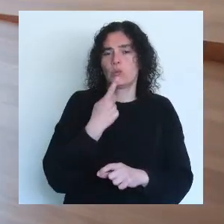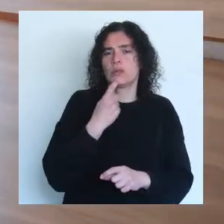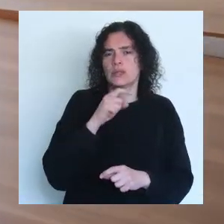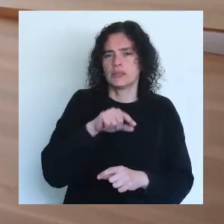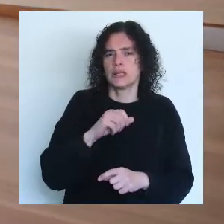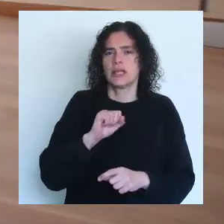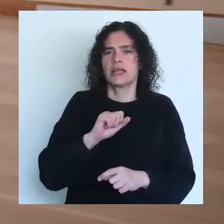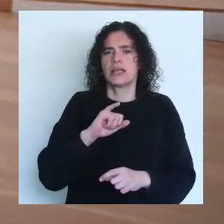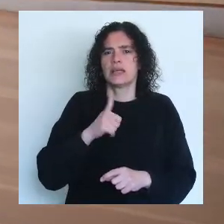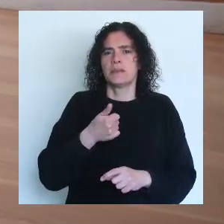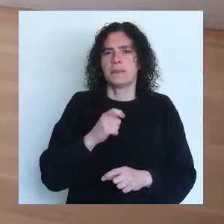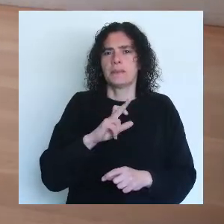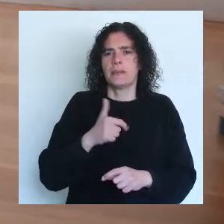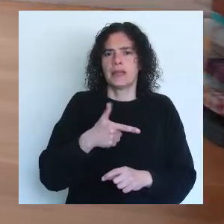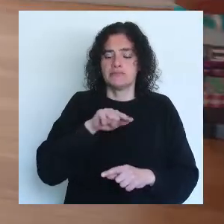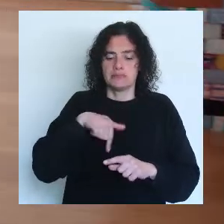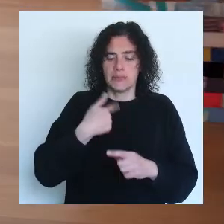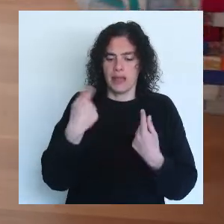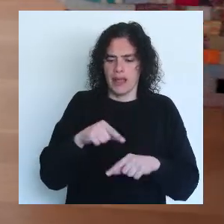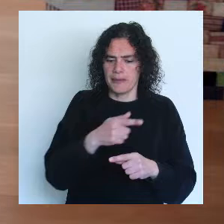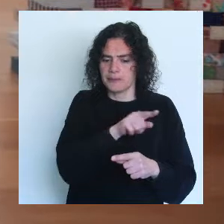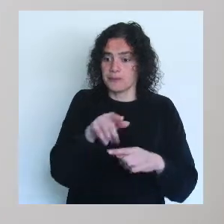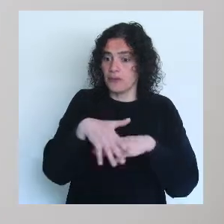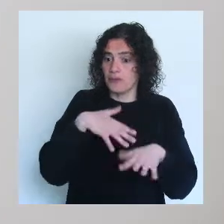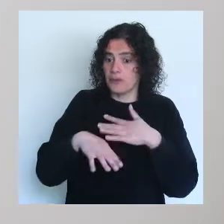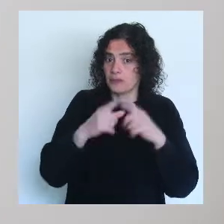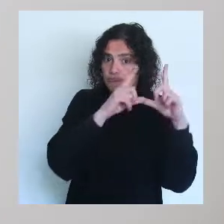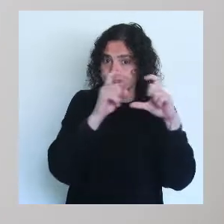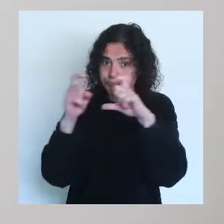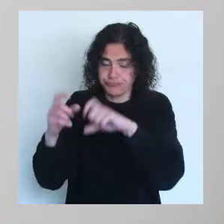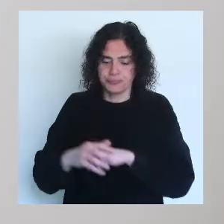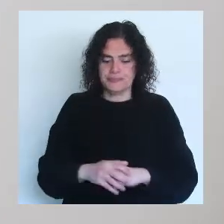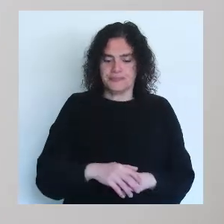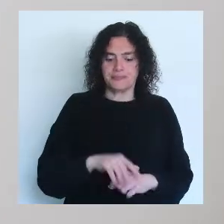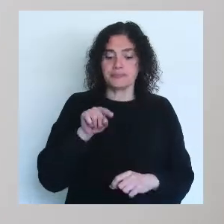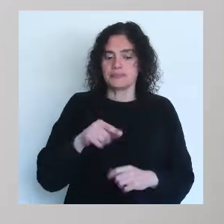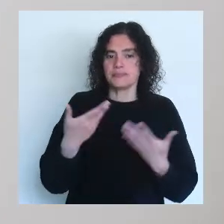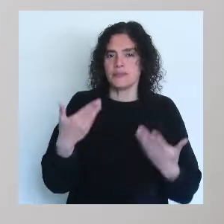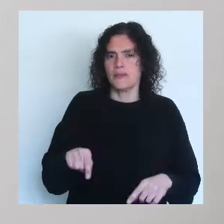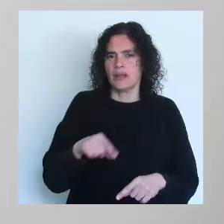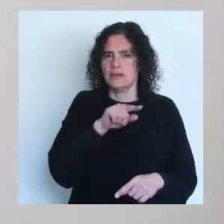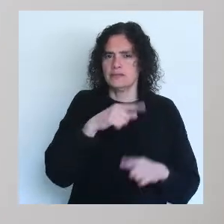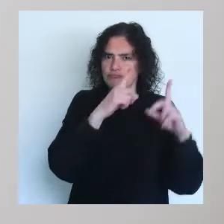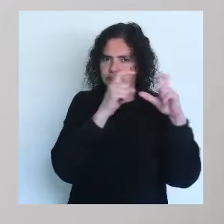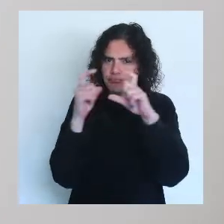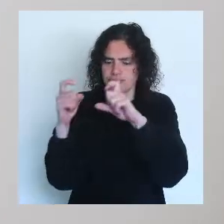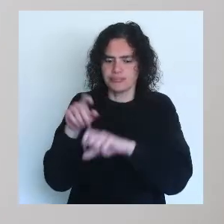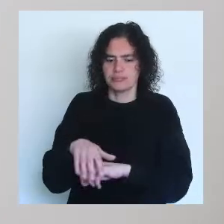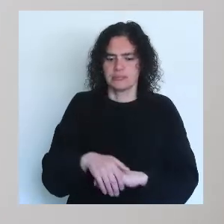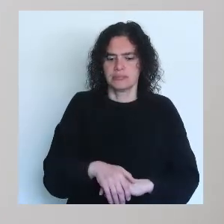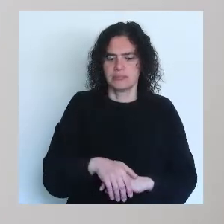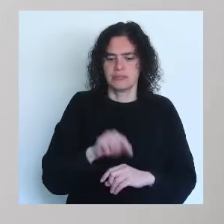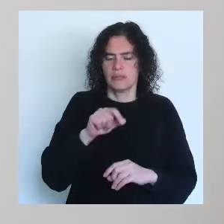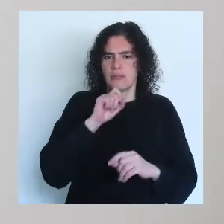the British artists Gilbert and George here, which are made with photography. So here you have